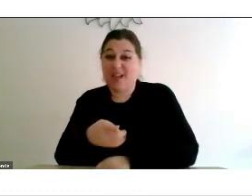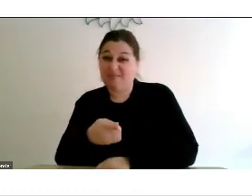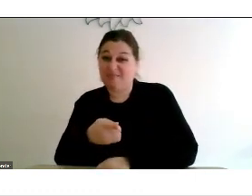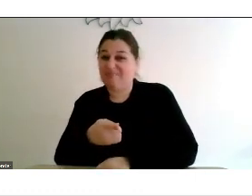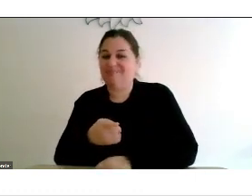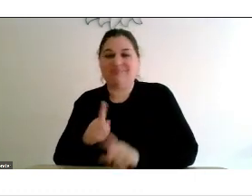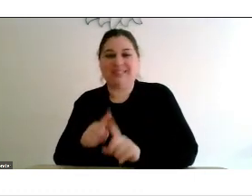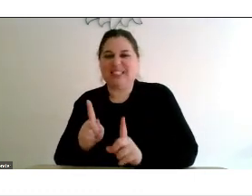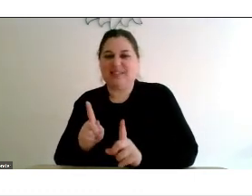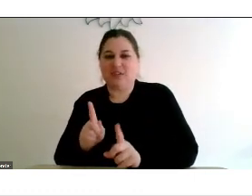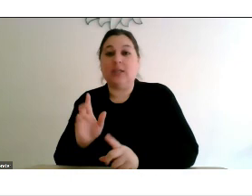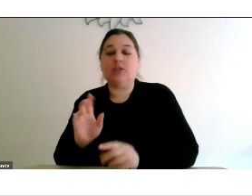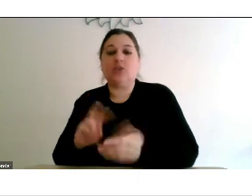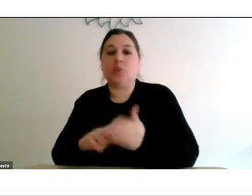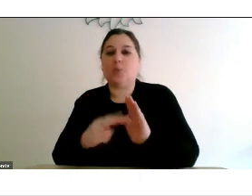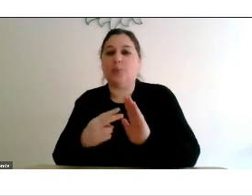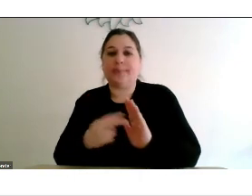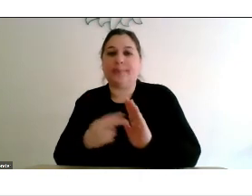no solutions.